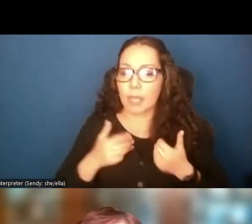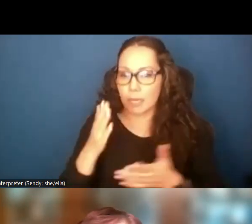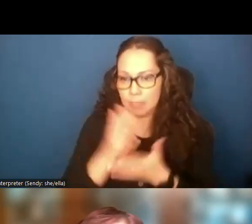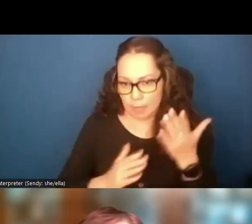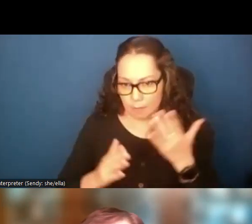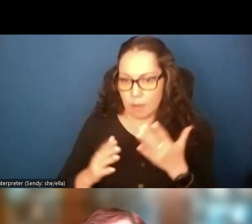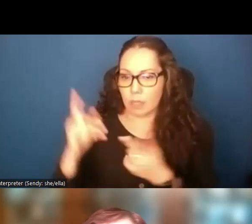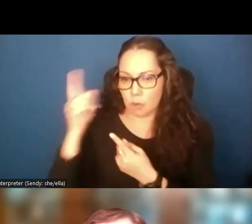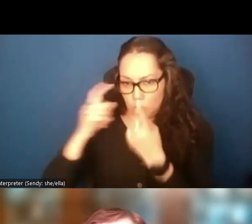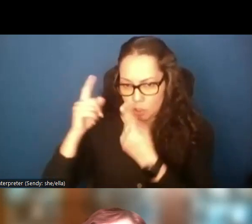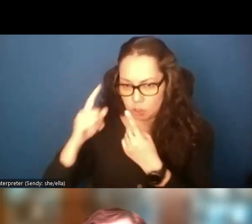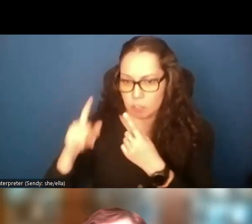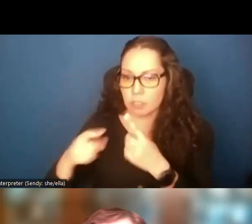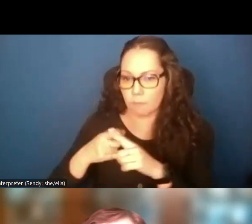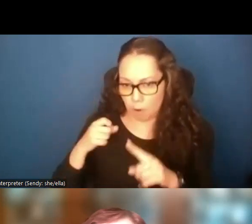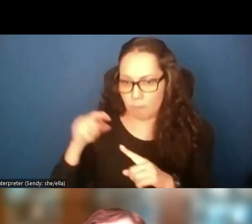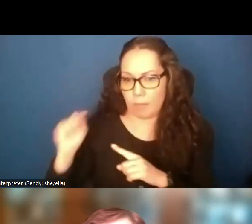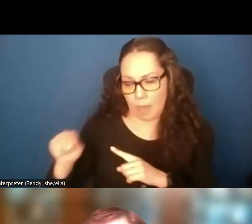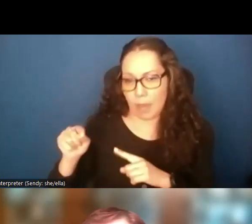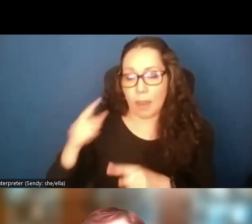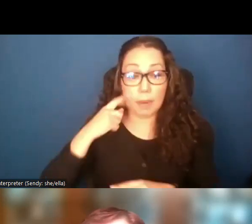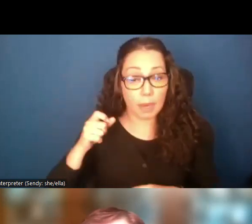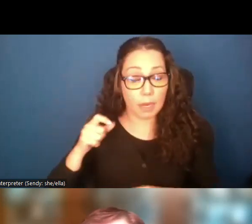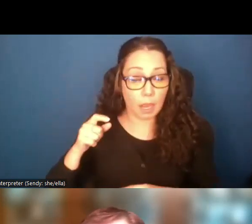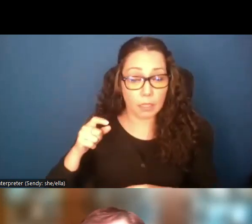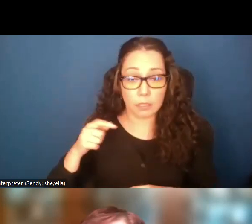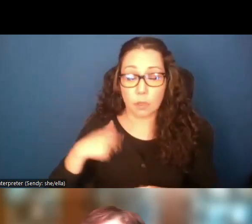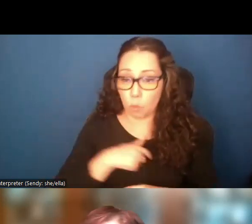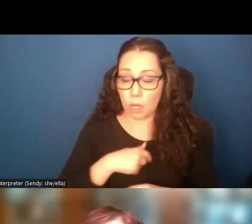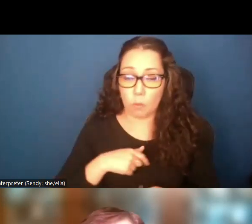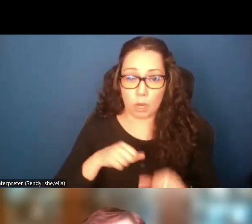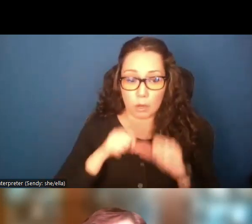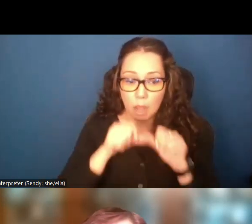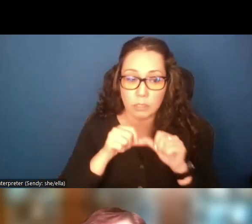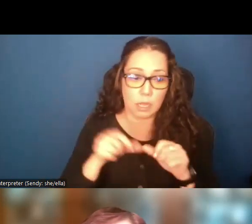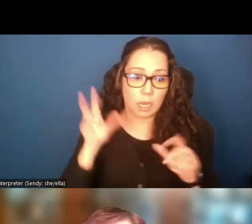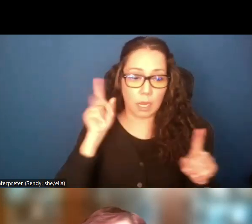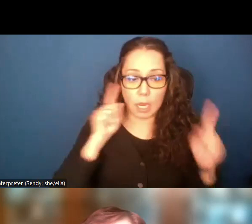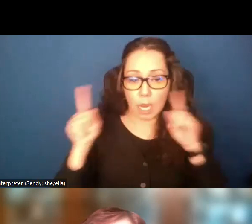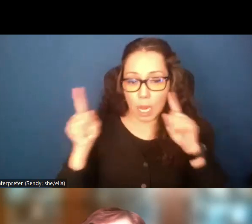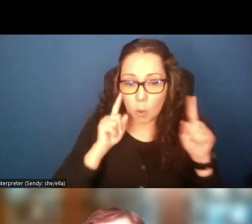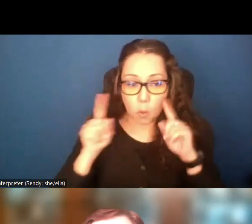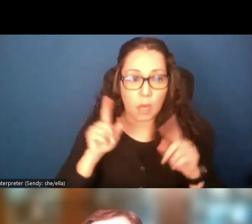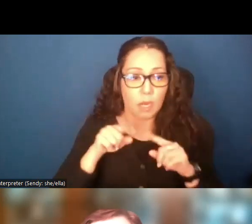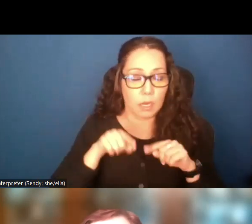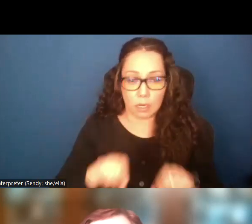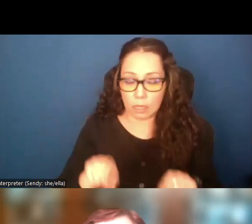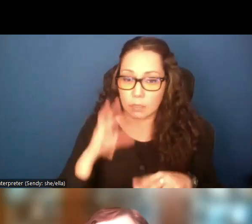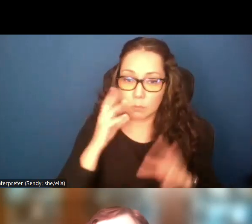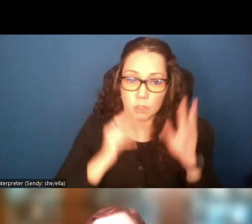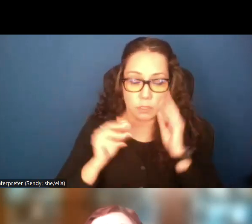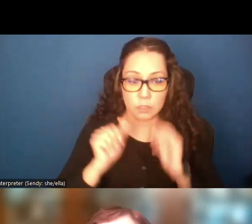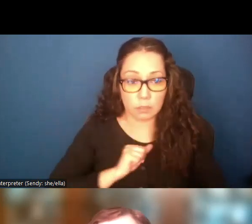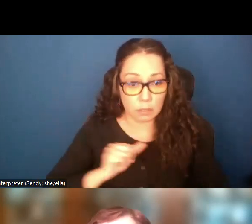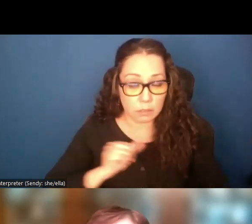notations are coming from, because we were, you know, constantly hearing and experiencing ourselves during that time that we